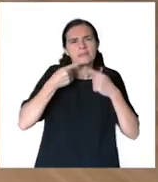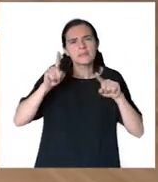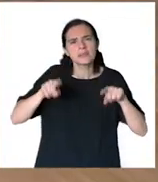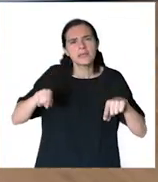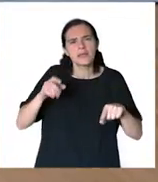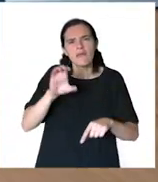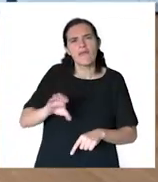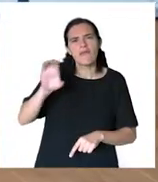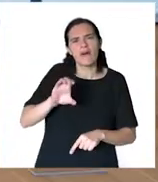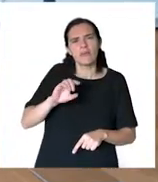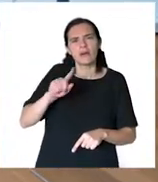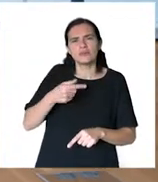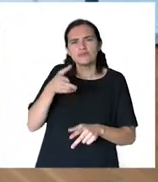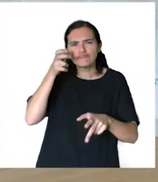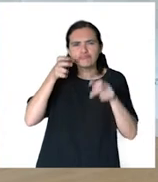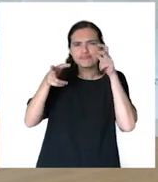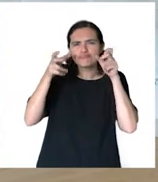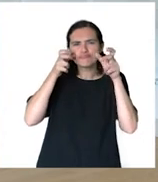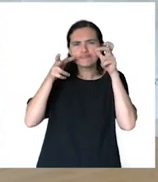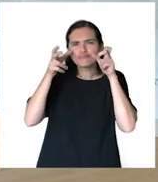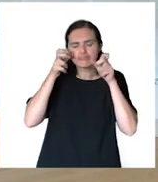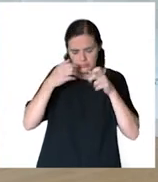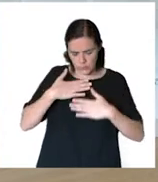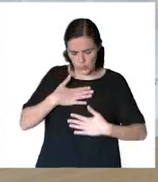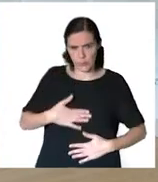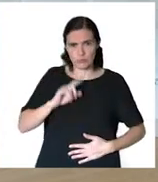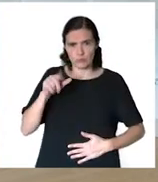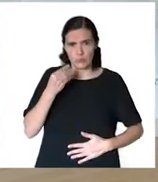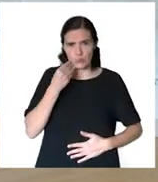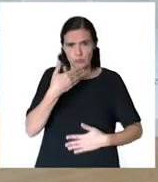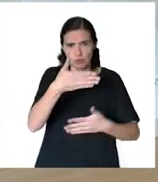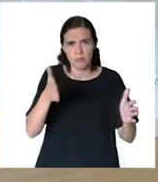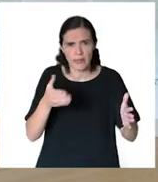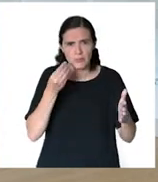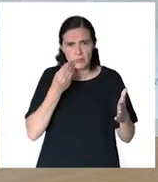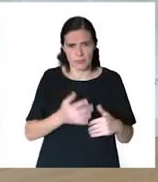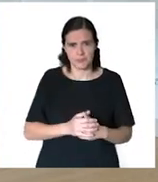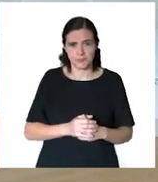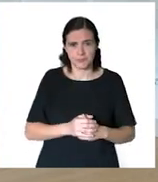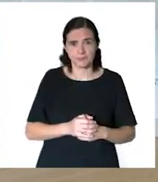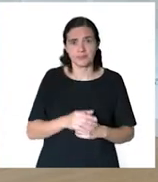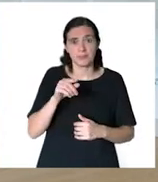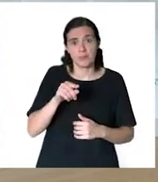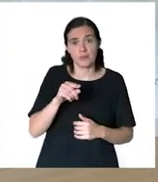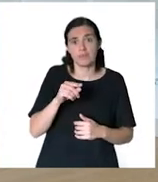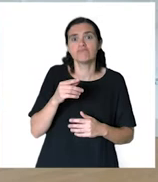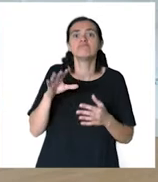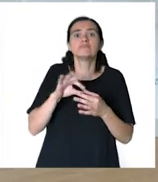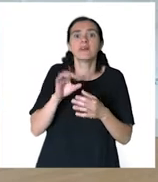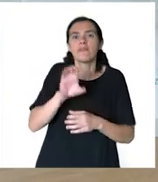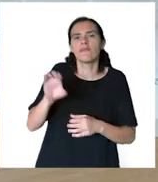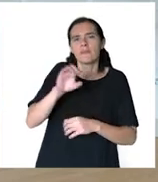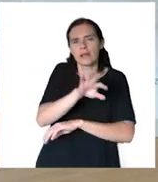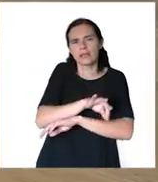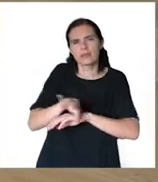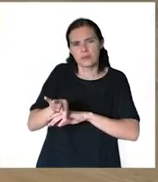the way we perceive our bodies in space through the model of architecture. And we